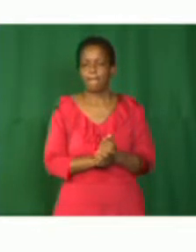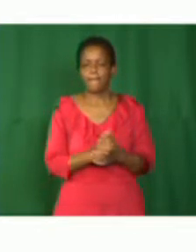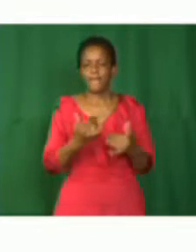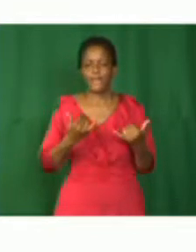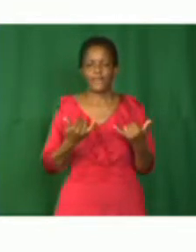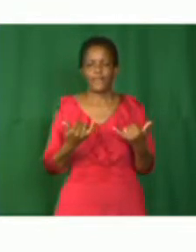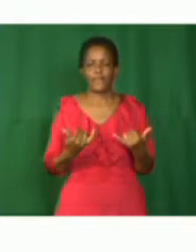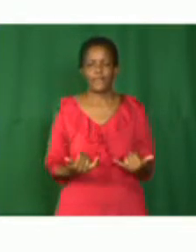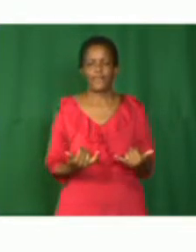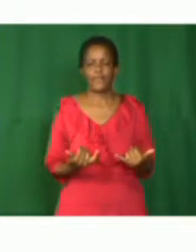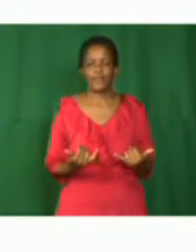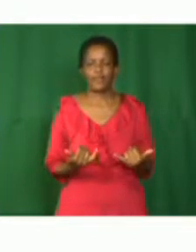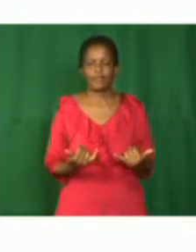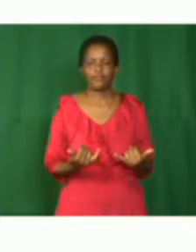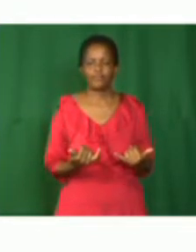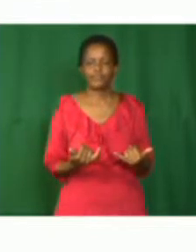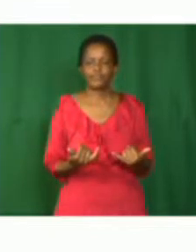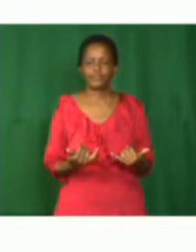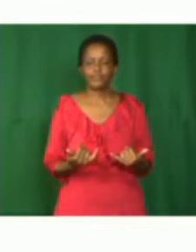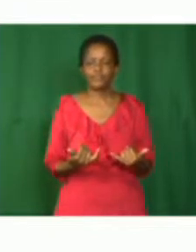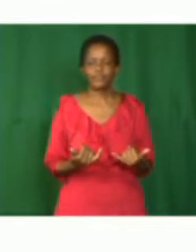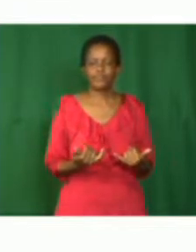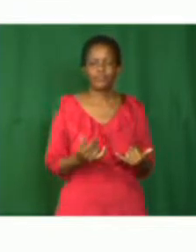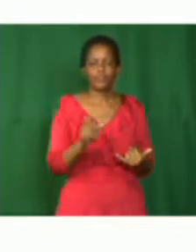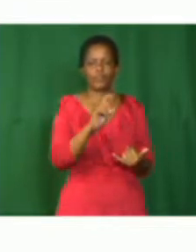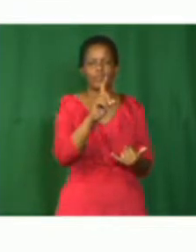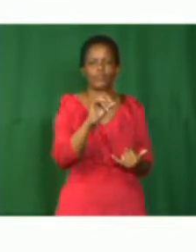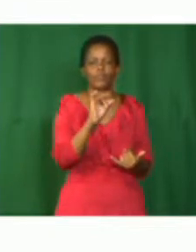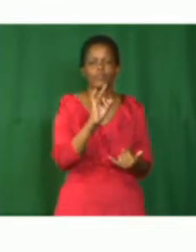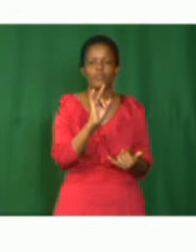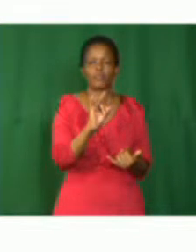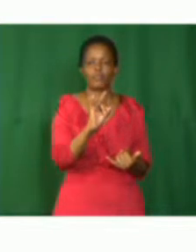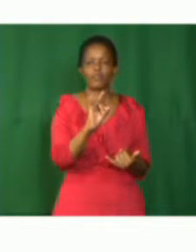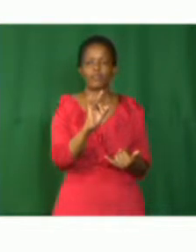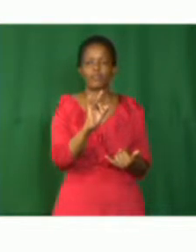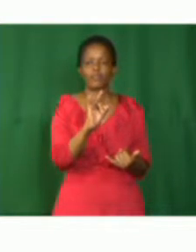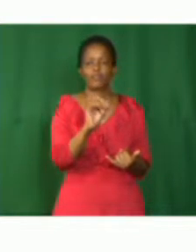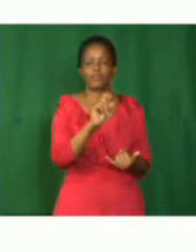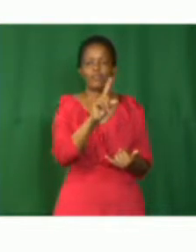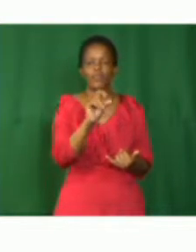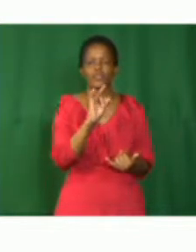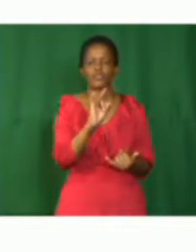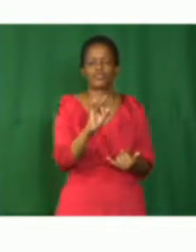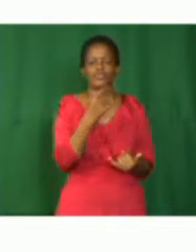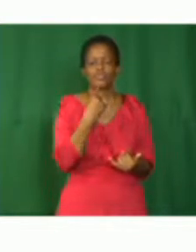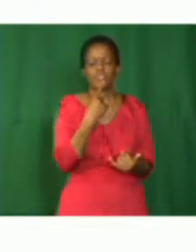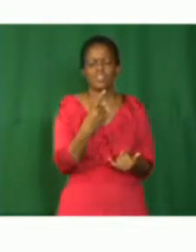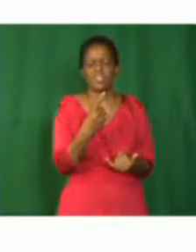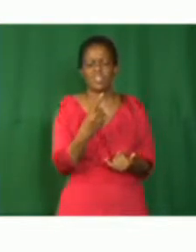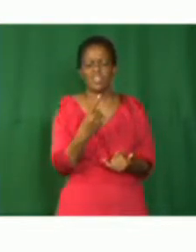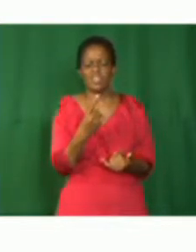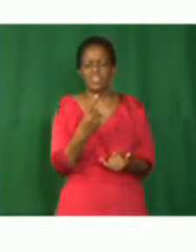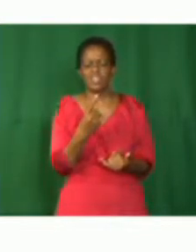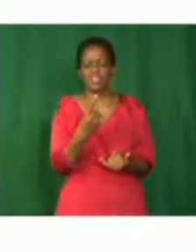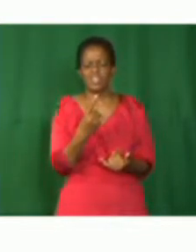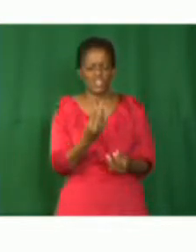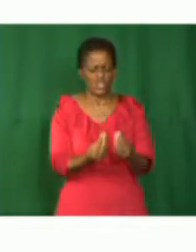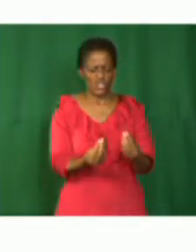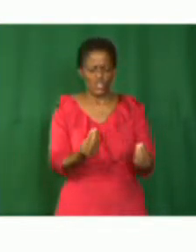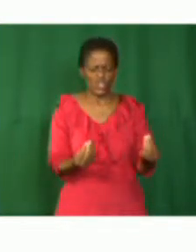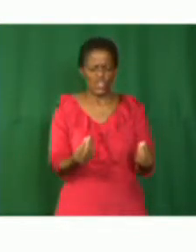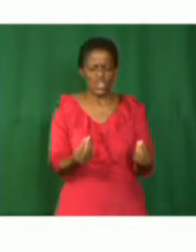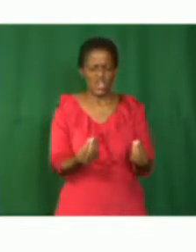Now, if you go to number 2, it says, where were the children at the beginning of the